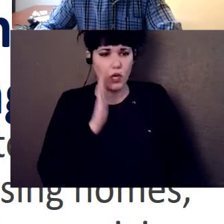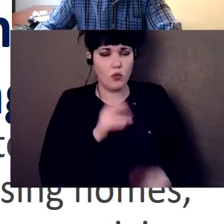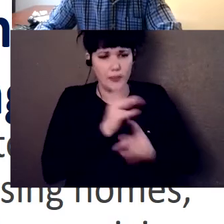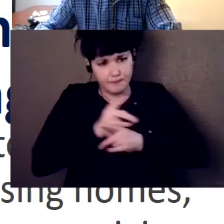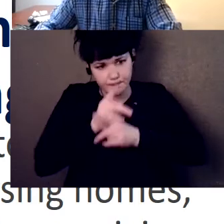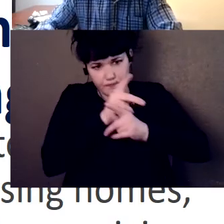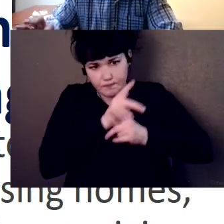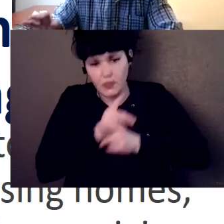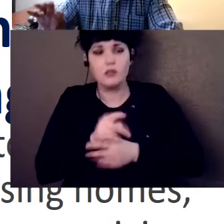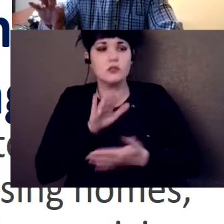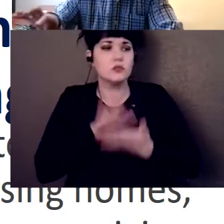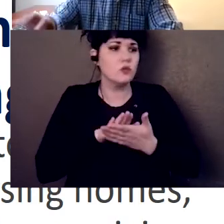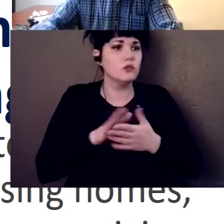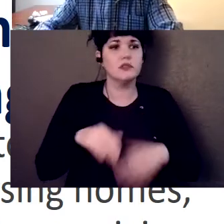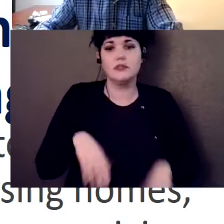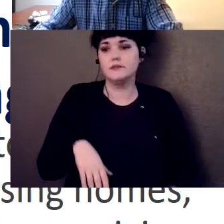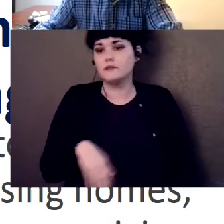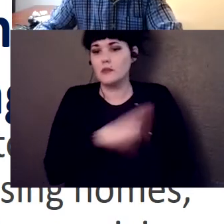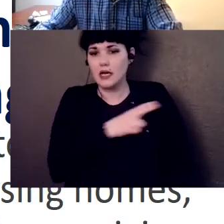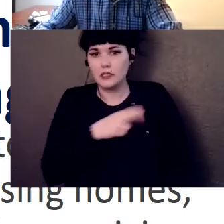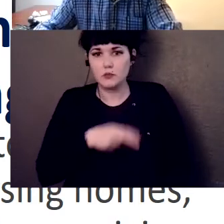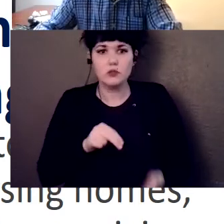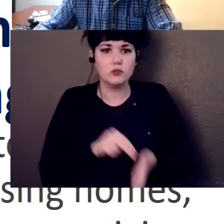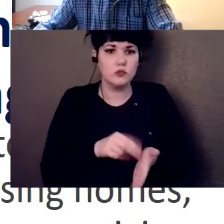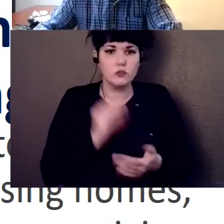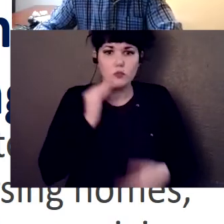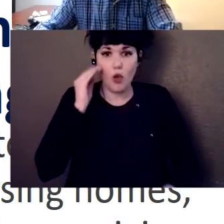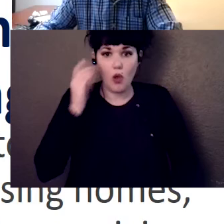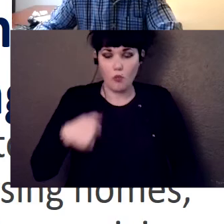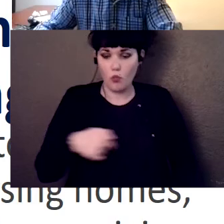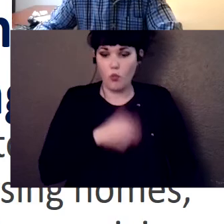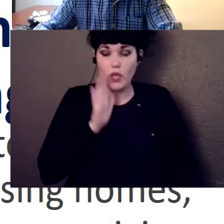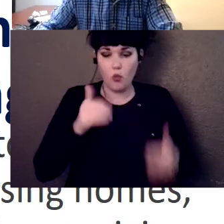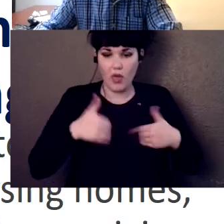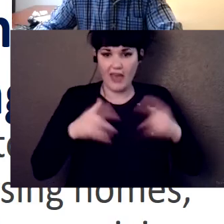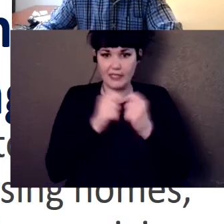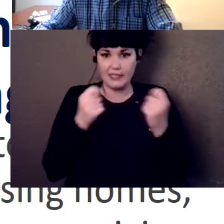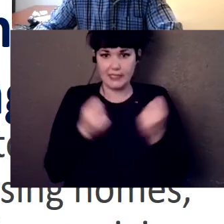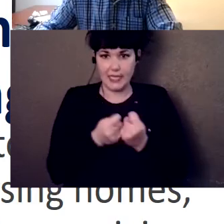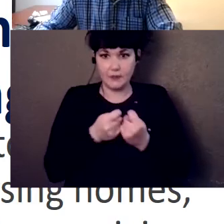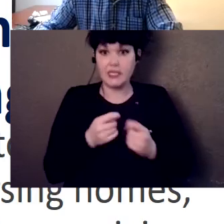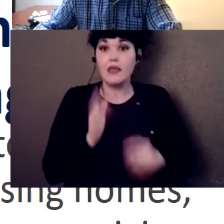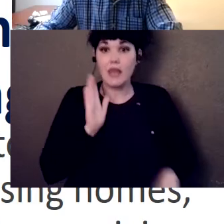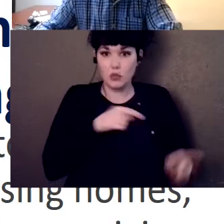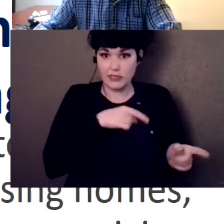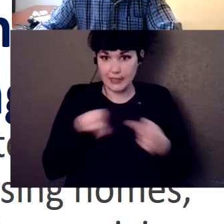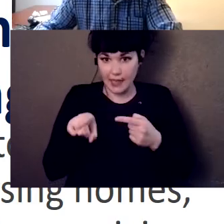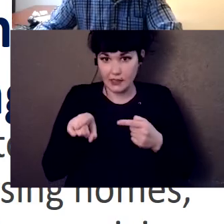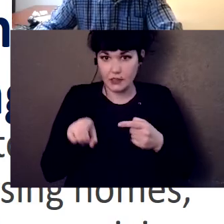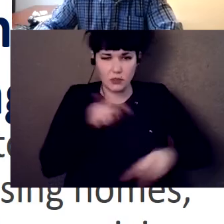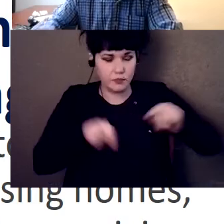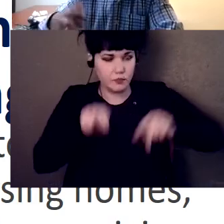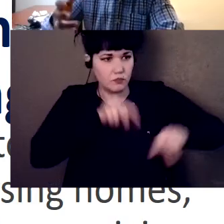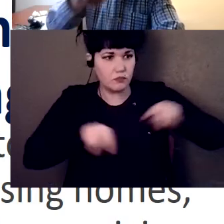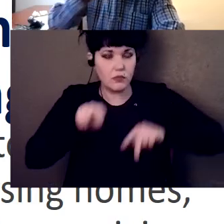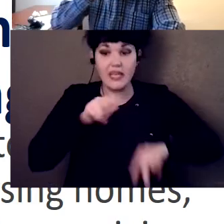programs. DRNY will send out teams of individuals to facilities to investigate them based on receiving multiple complaints about the facilities. I